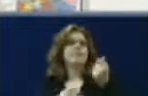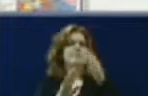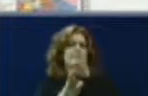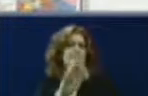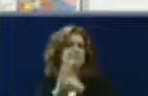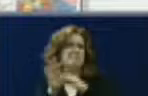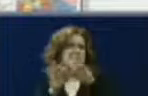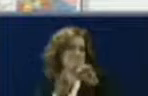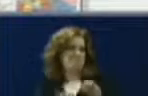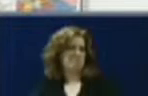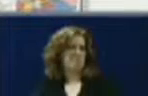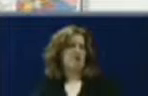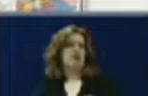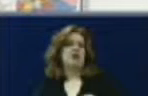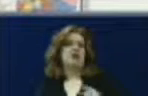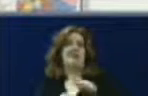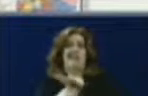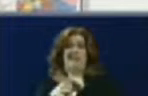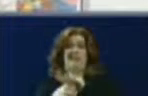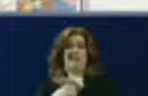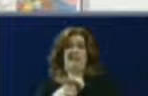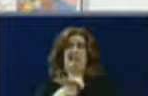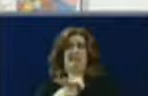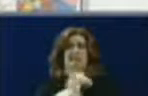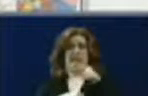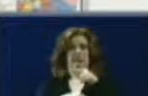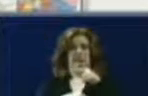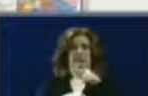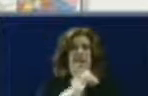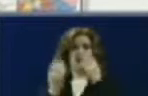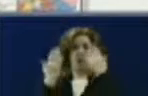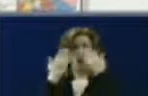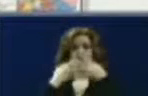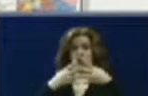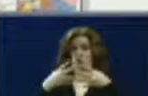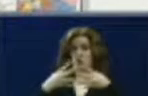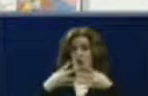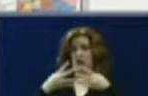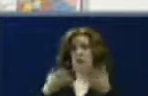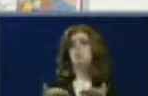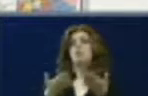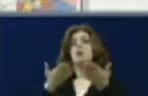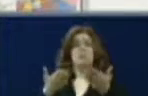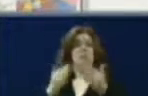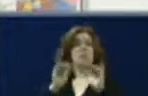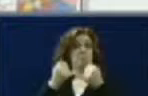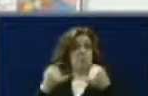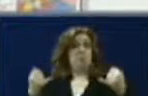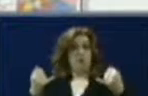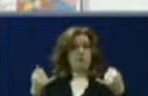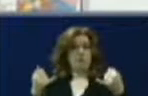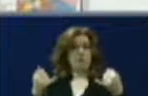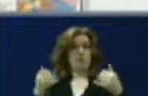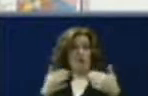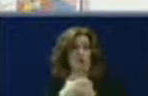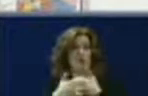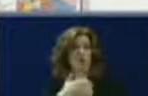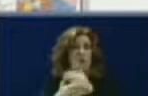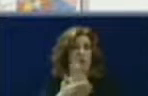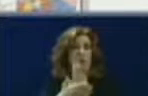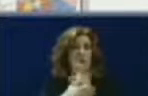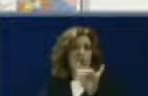background, that area that's in the dark gray, which are the proposed boundaries for the new